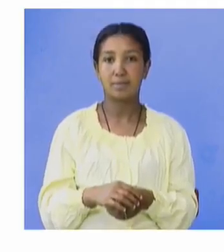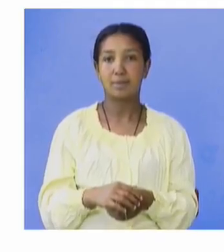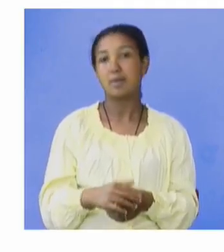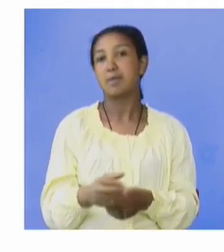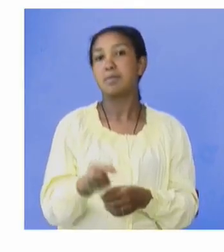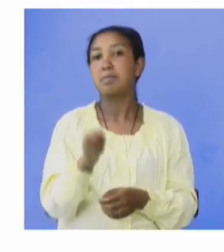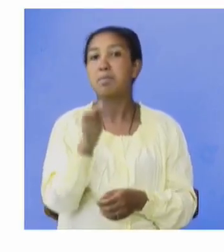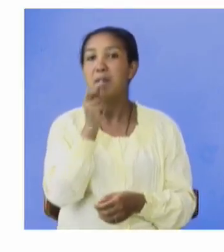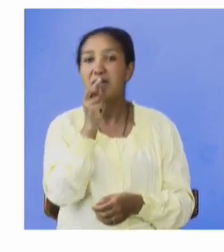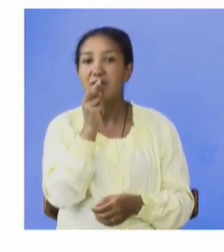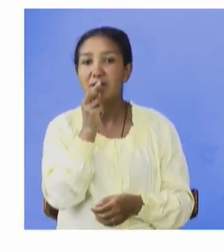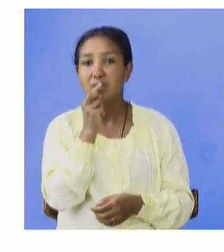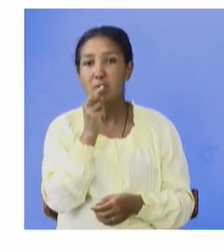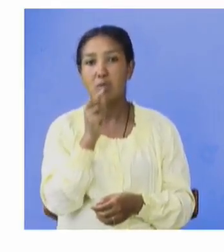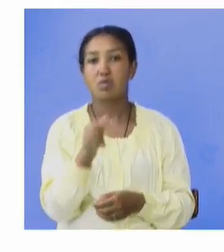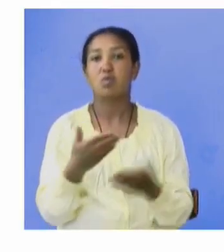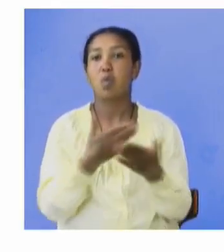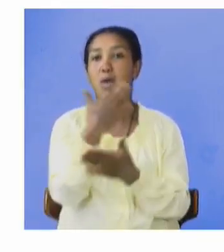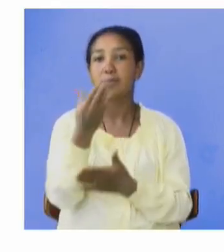breakfast